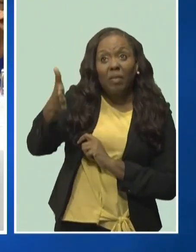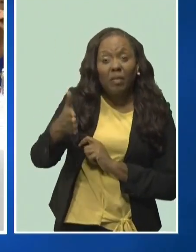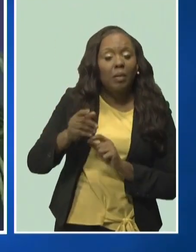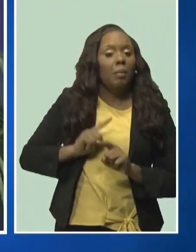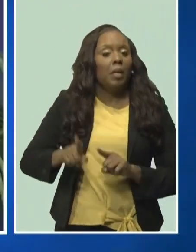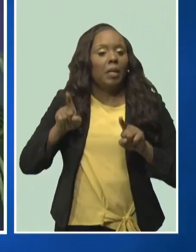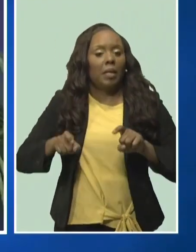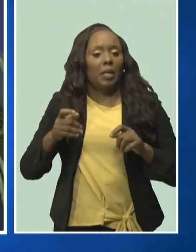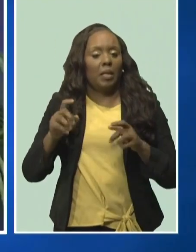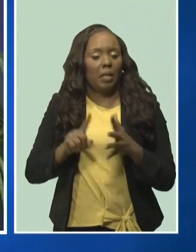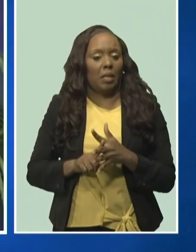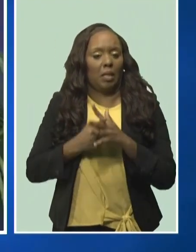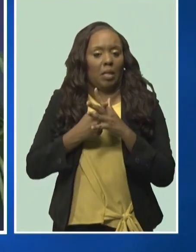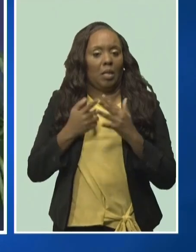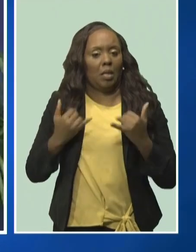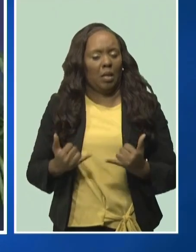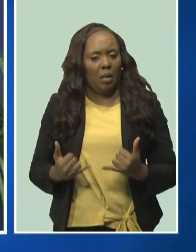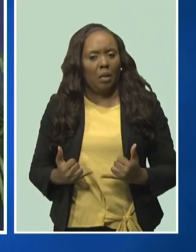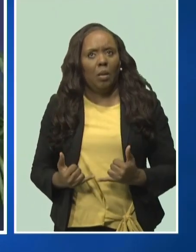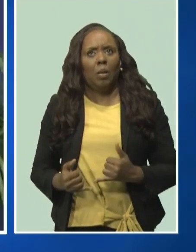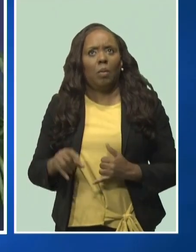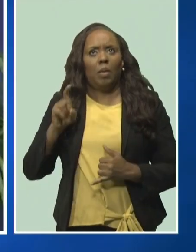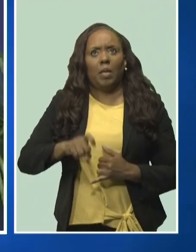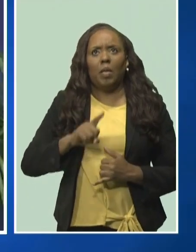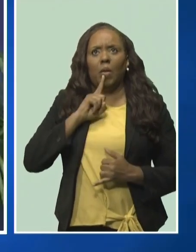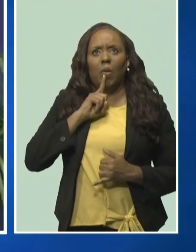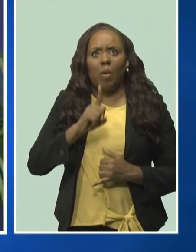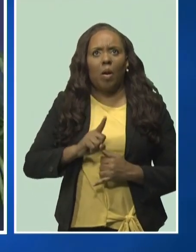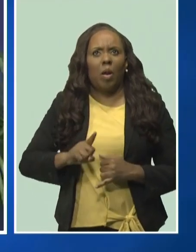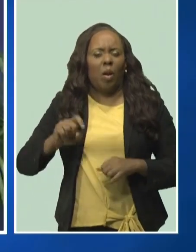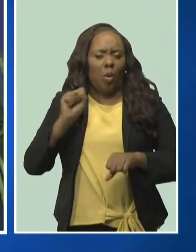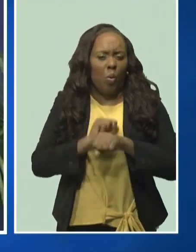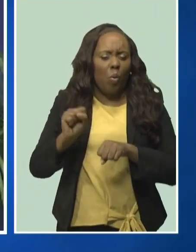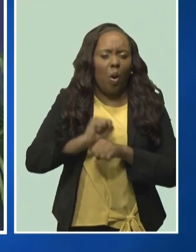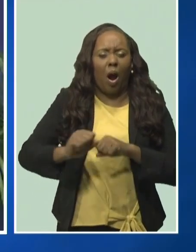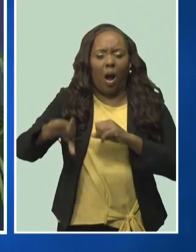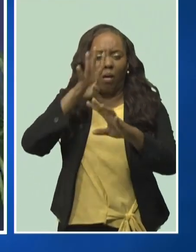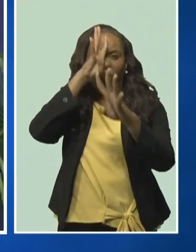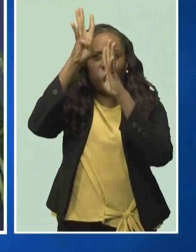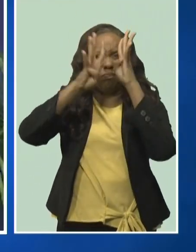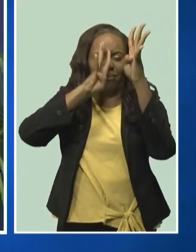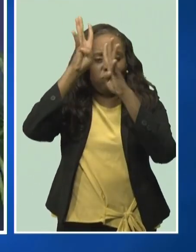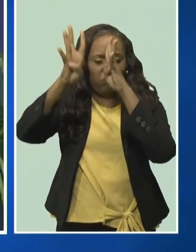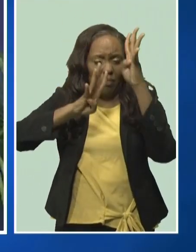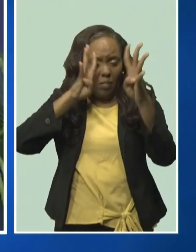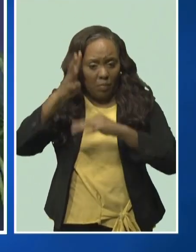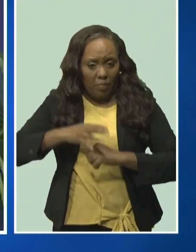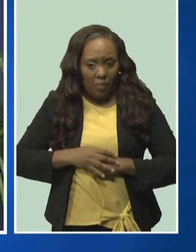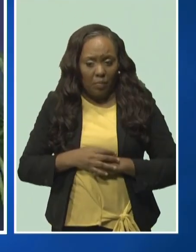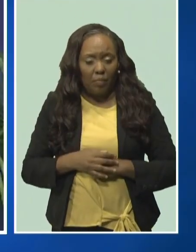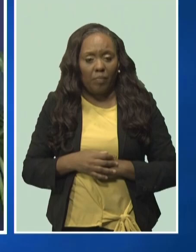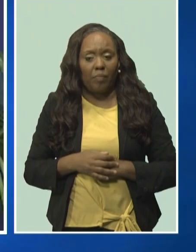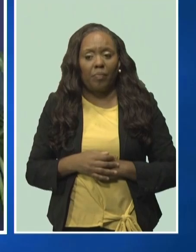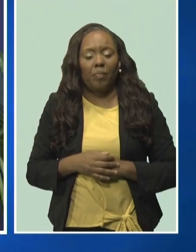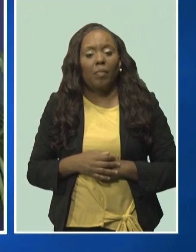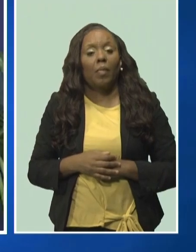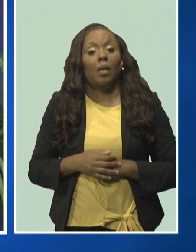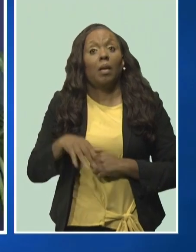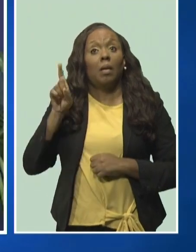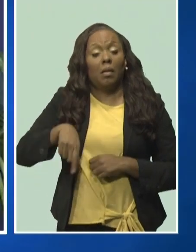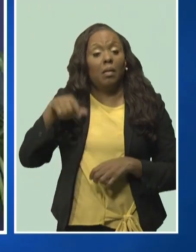their potential, and continue to be at the forefront of innovation. We must do this while taking into